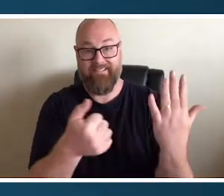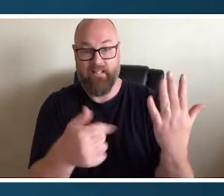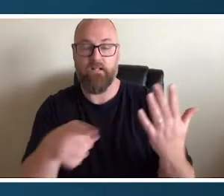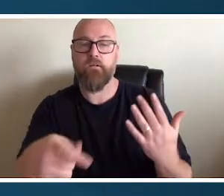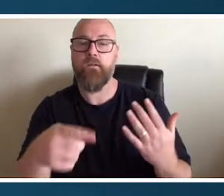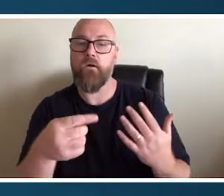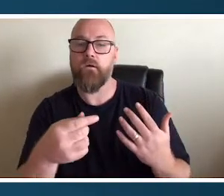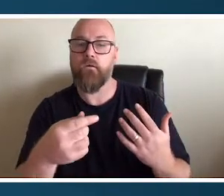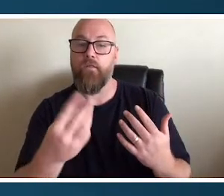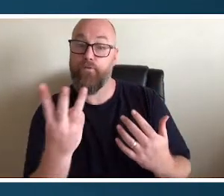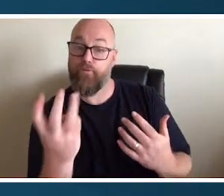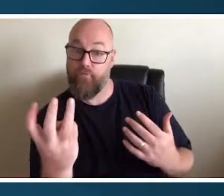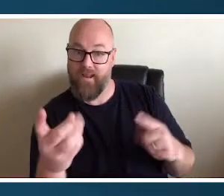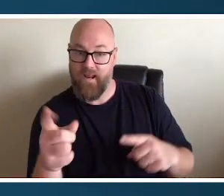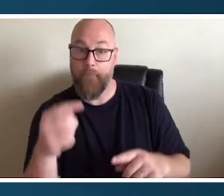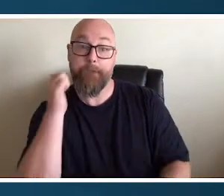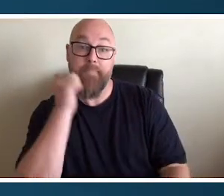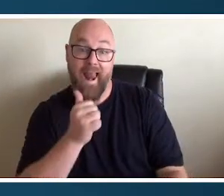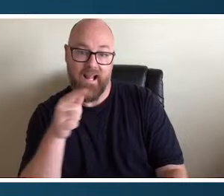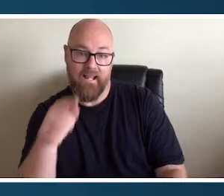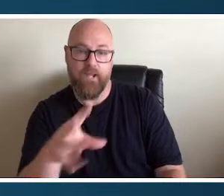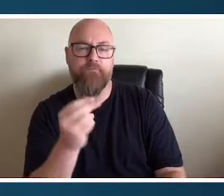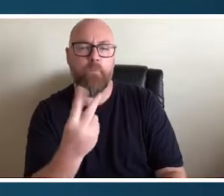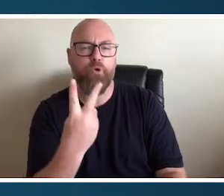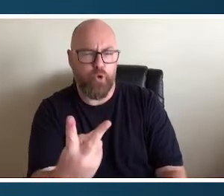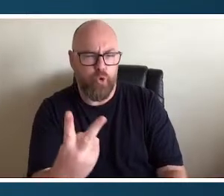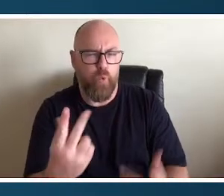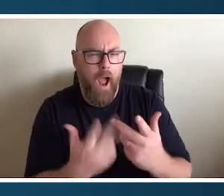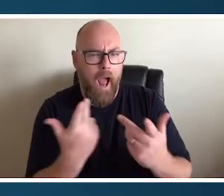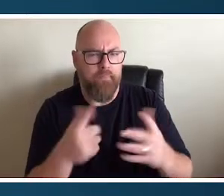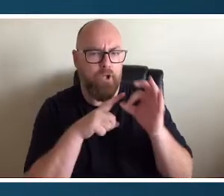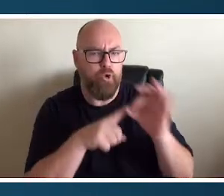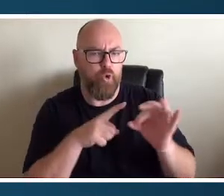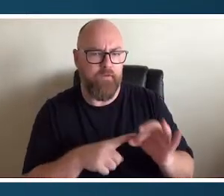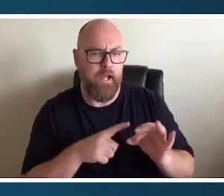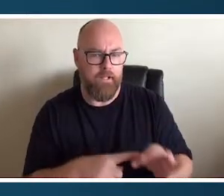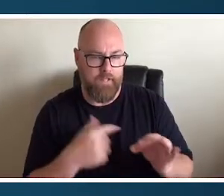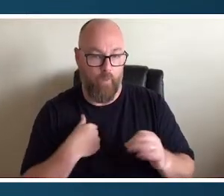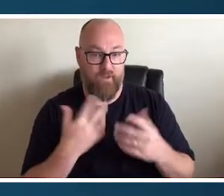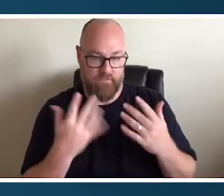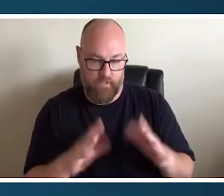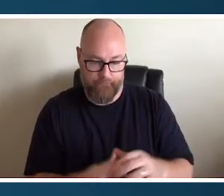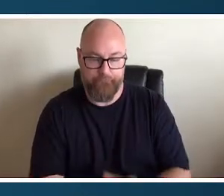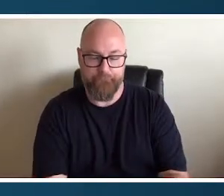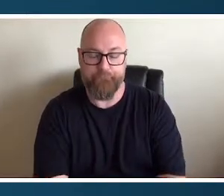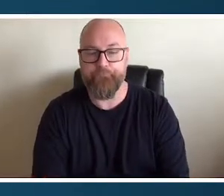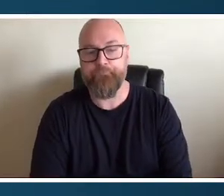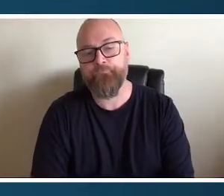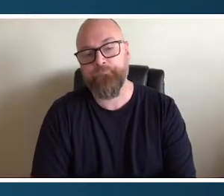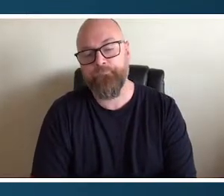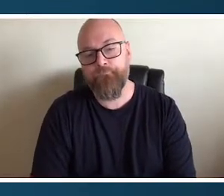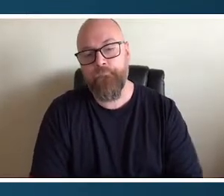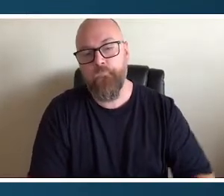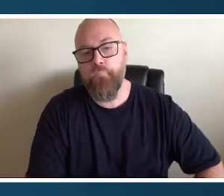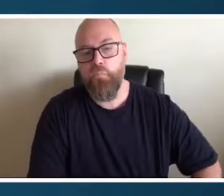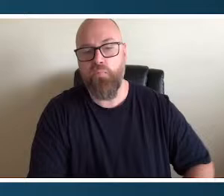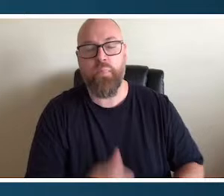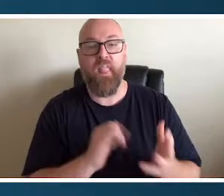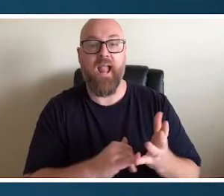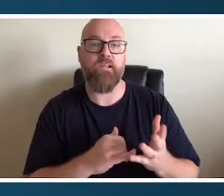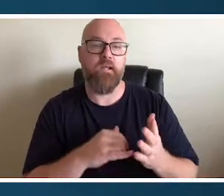are from two other surveys that the World Bank did in the past. The SWP and